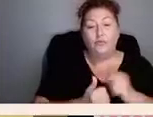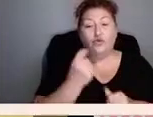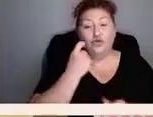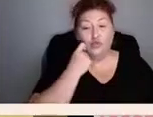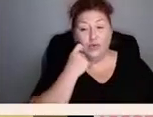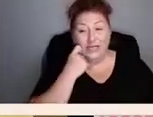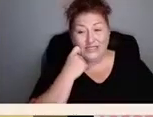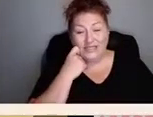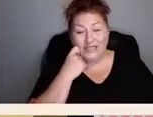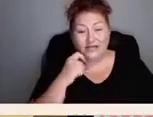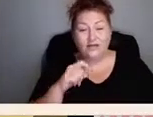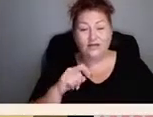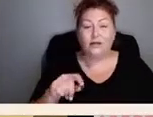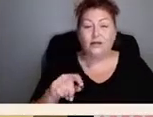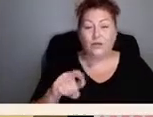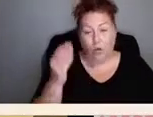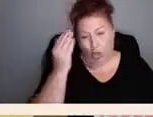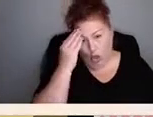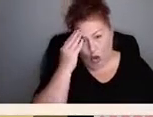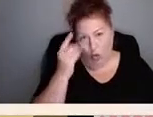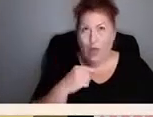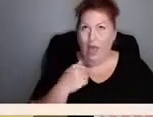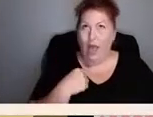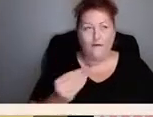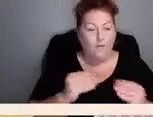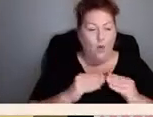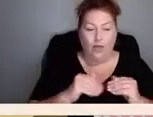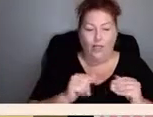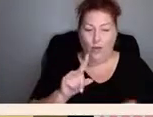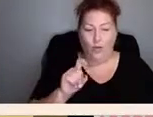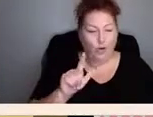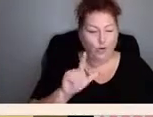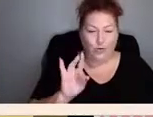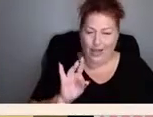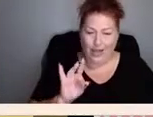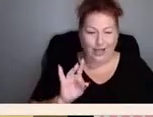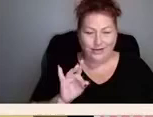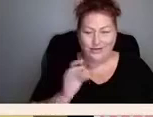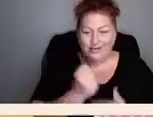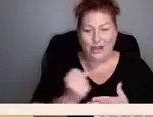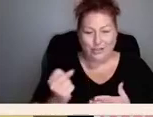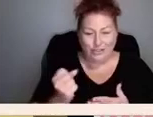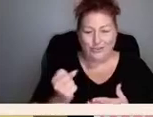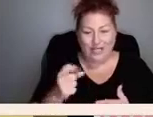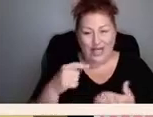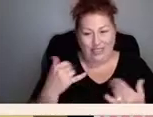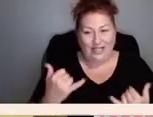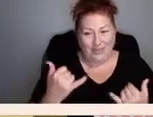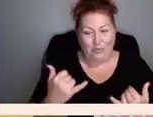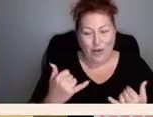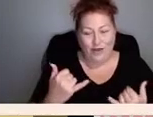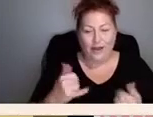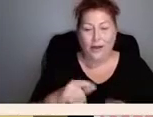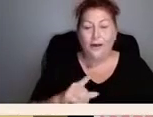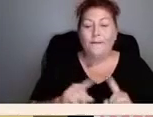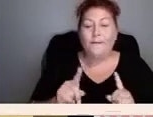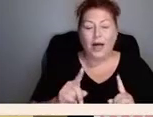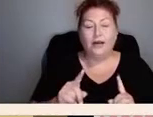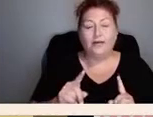count, which we know that we have far more than 128 scholarships at this point in time. But